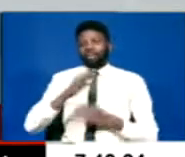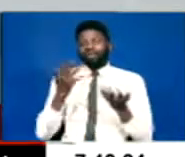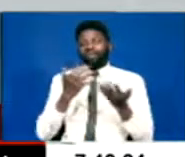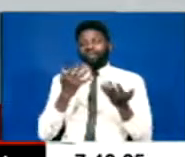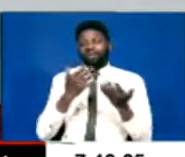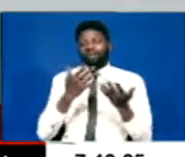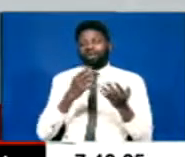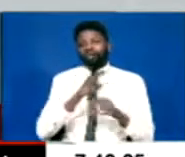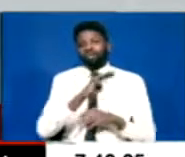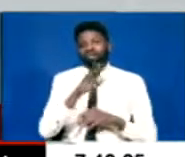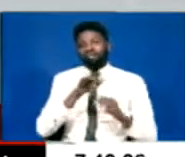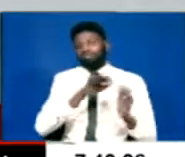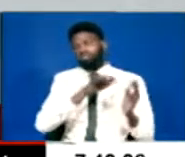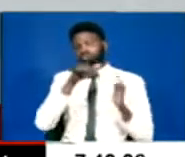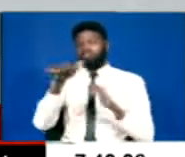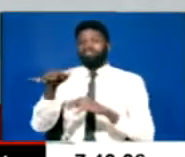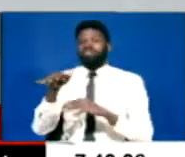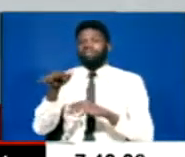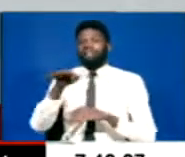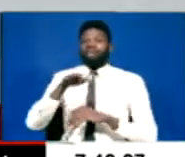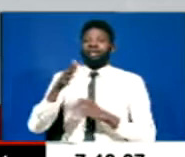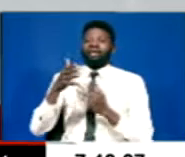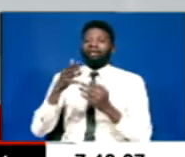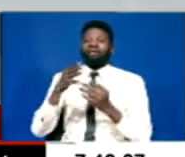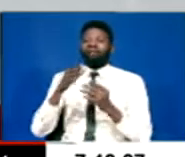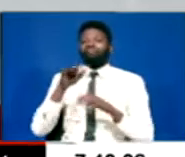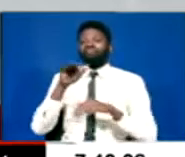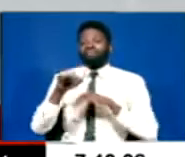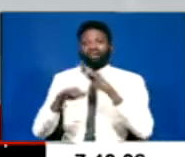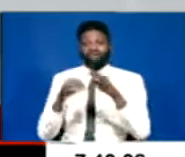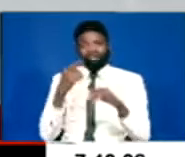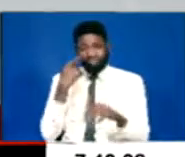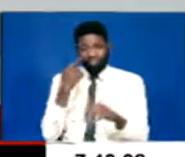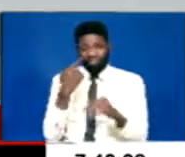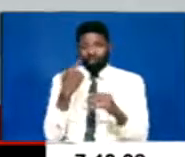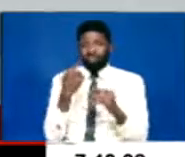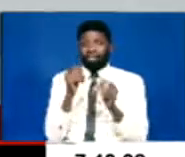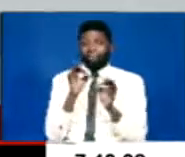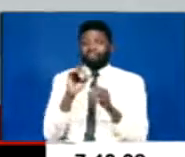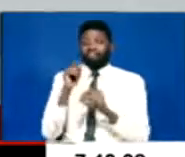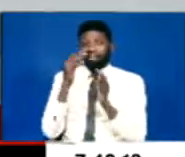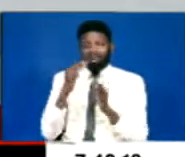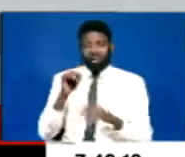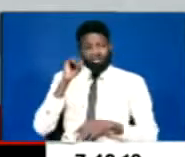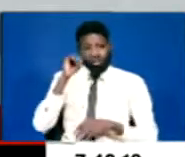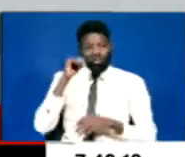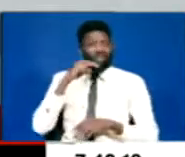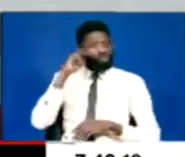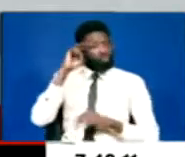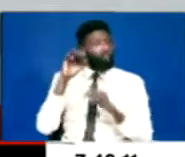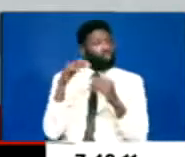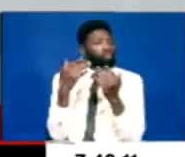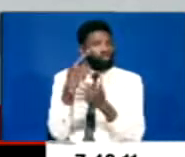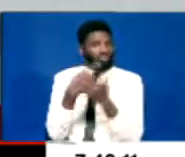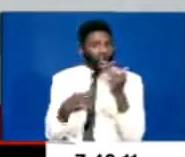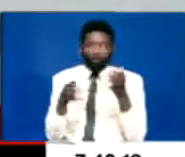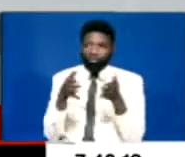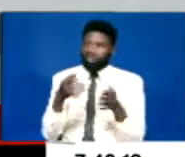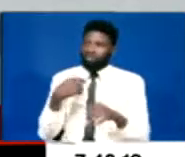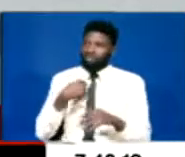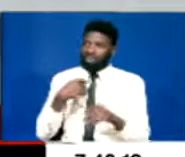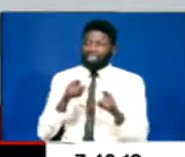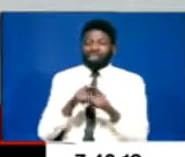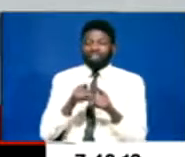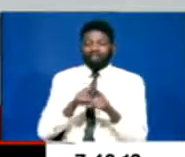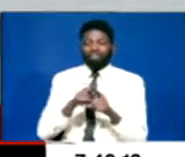of whether Kenyans are politically mature or whether we still have some growing to do. But today I will be a betting woman, and I put